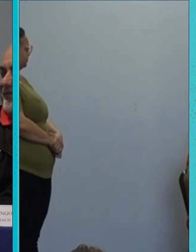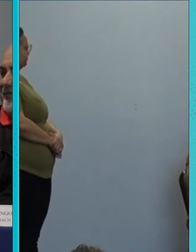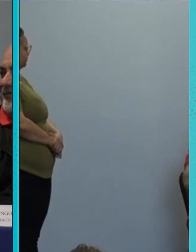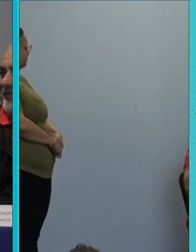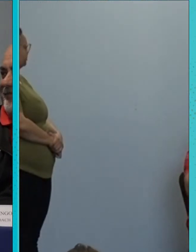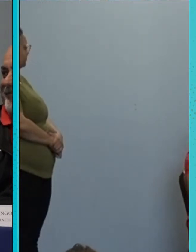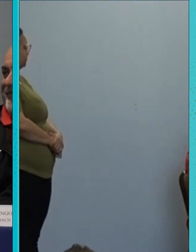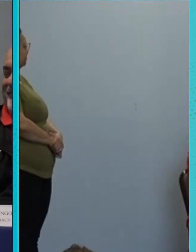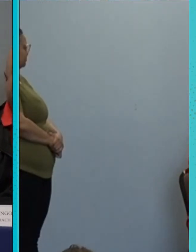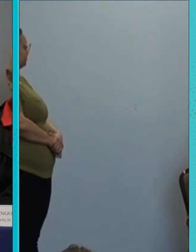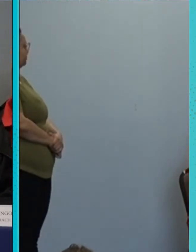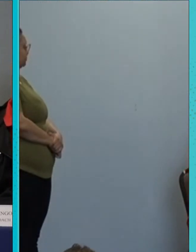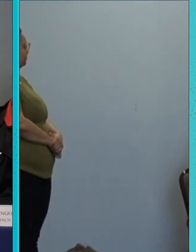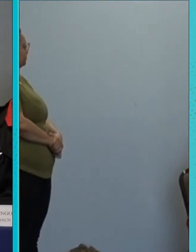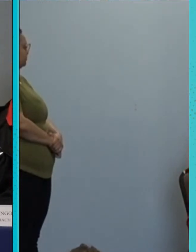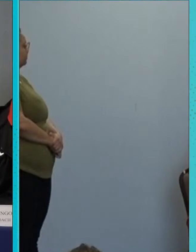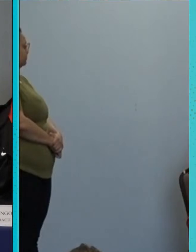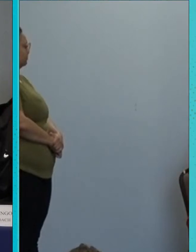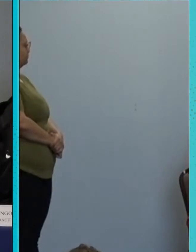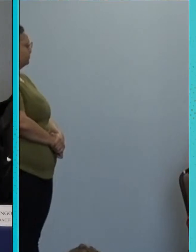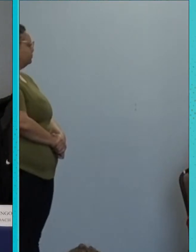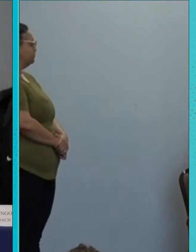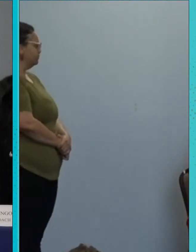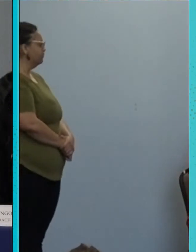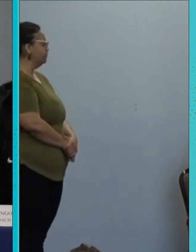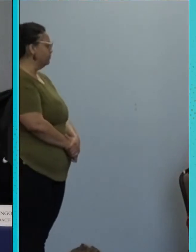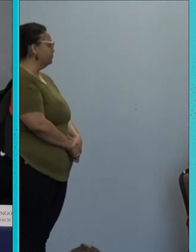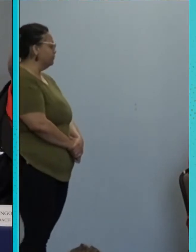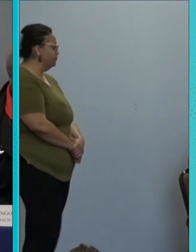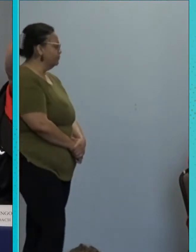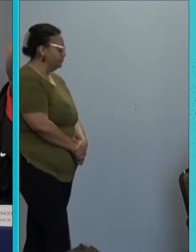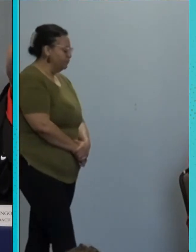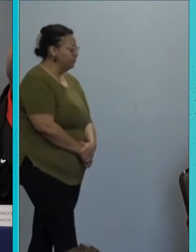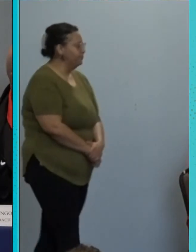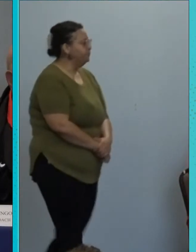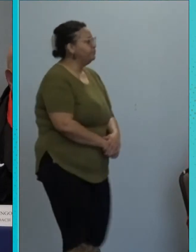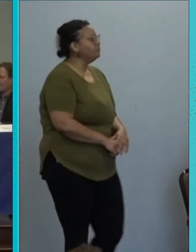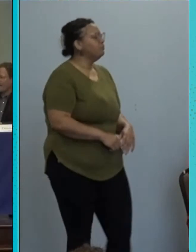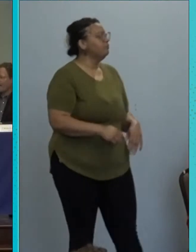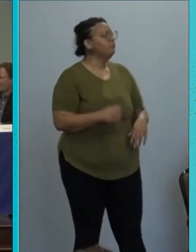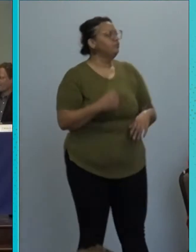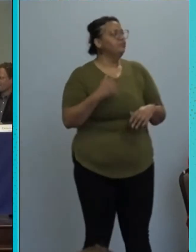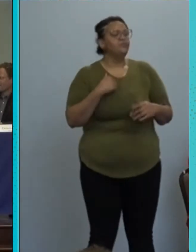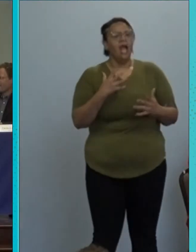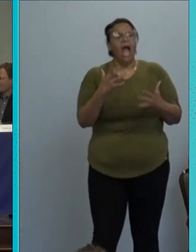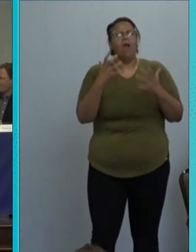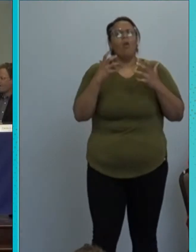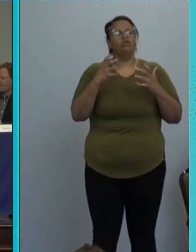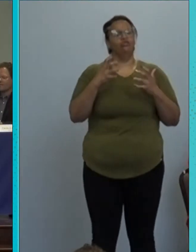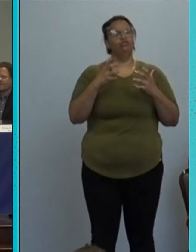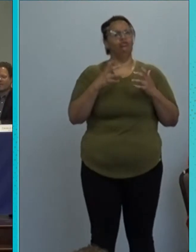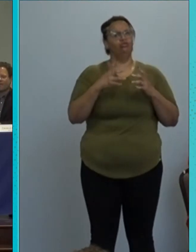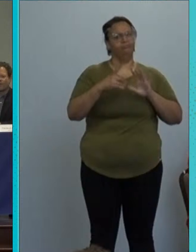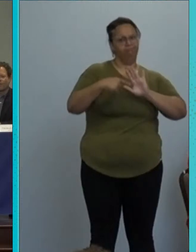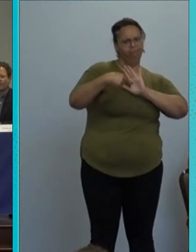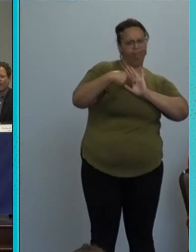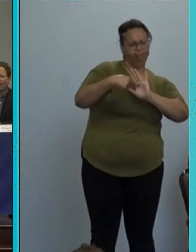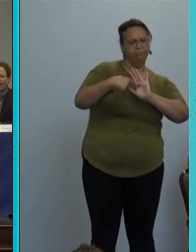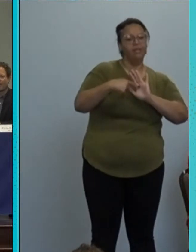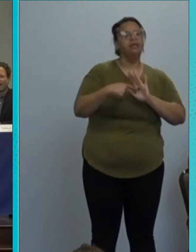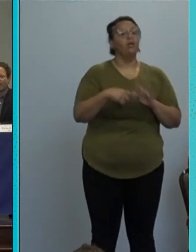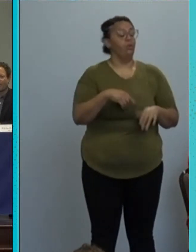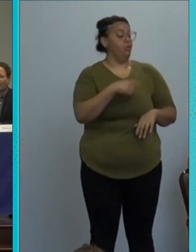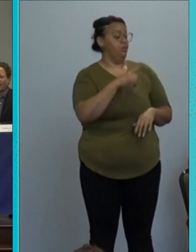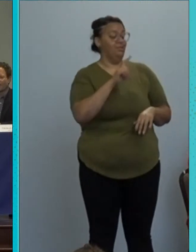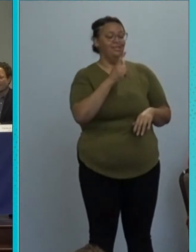really, it's important to educate the hearing community as a whole. I do want to point out that when Xavier was